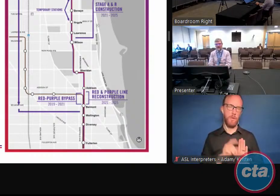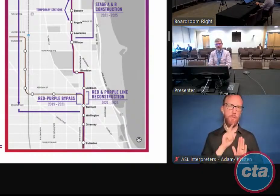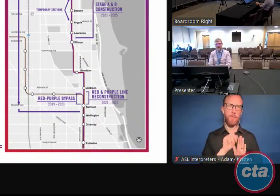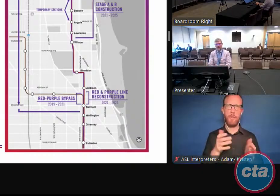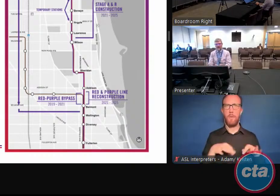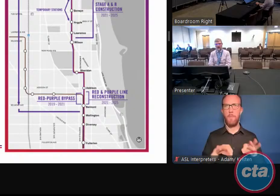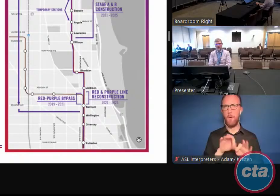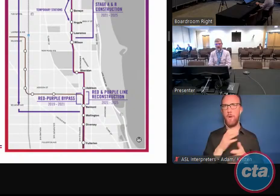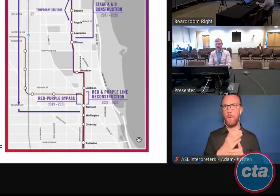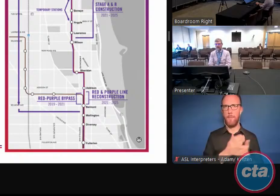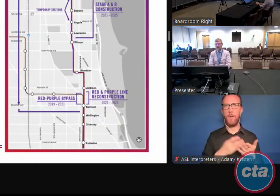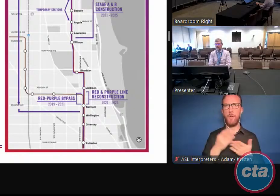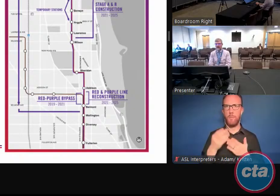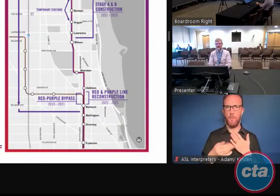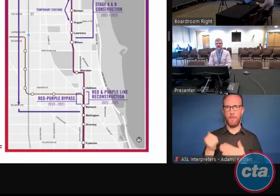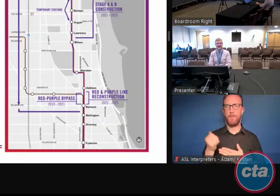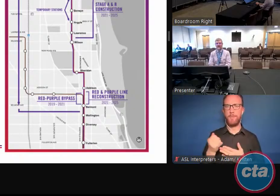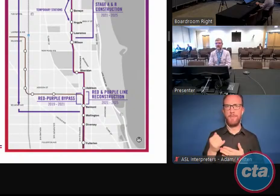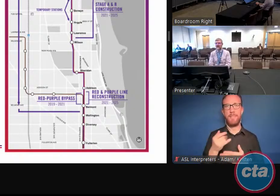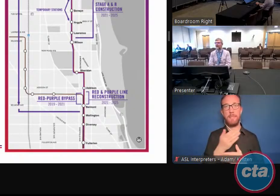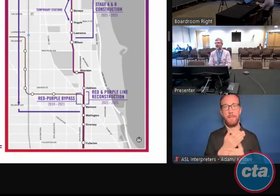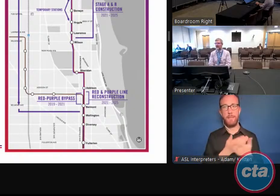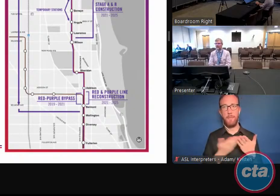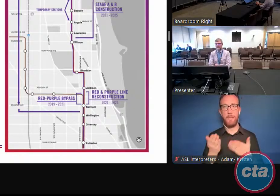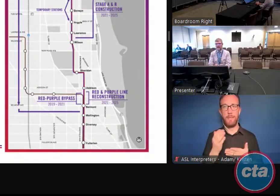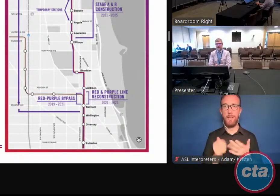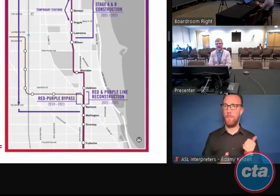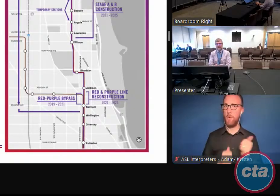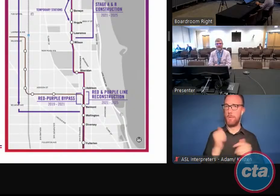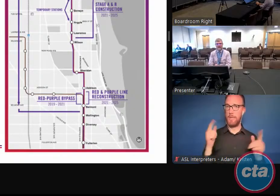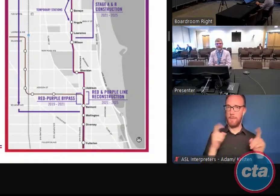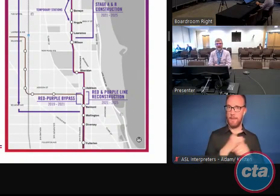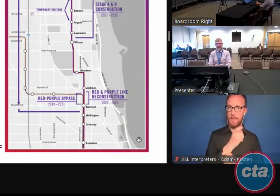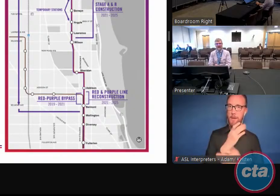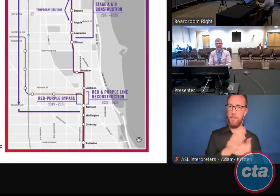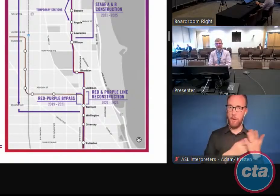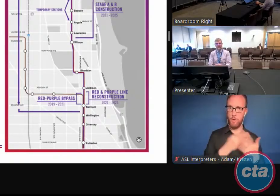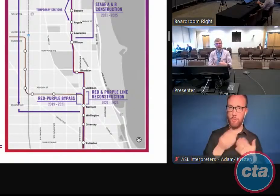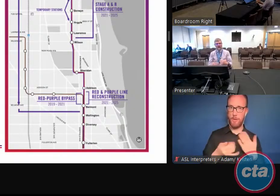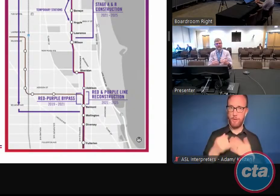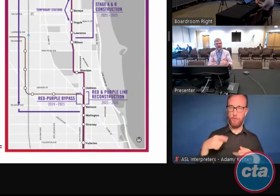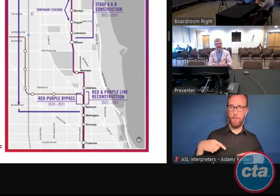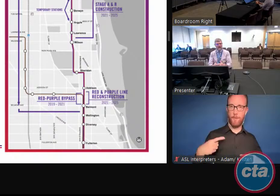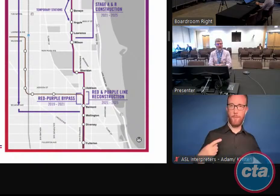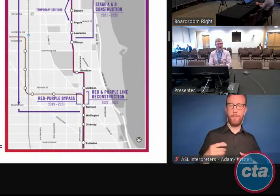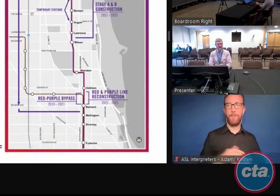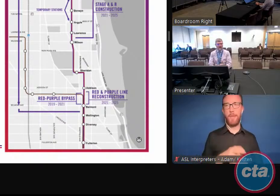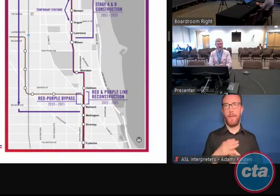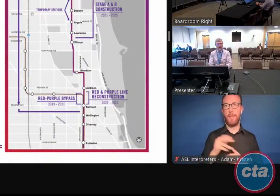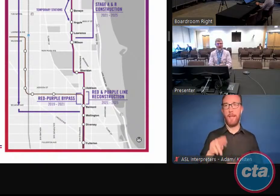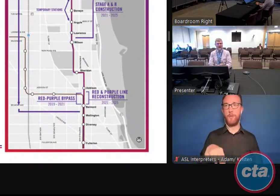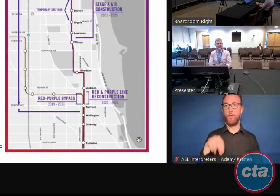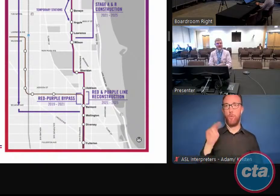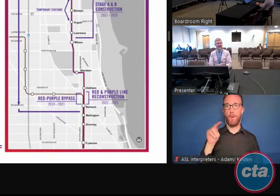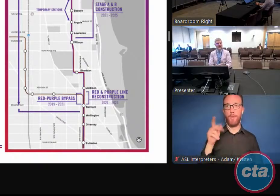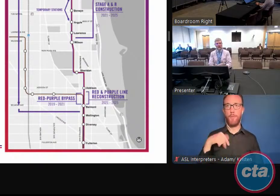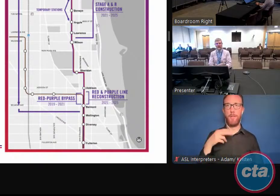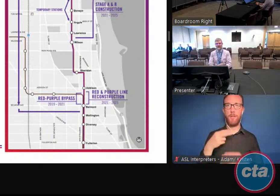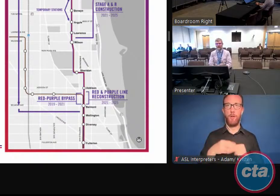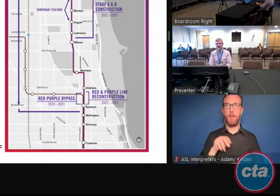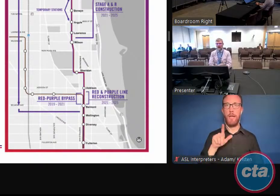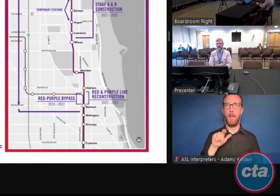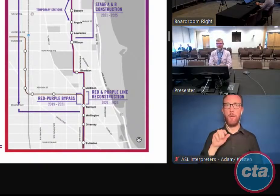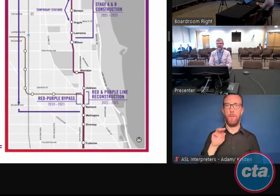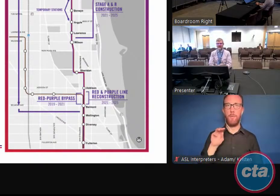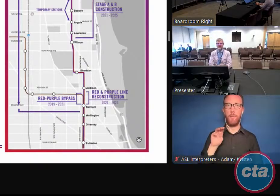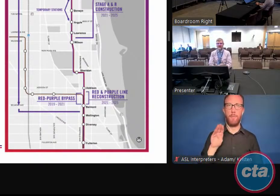project itself. Probably some cases the most complicated piece of the project. And up north from there is what we call LBMM, or the Lawrence